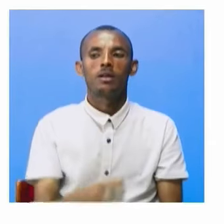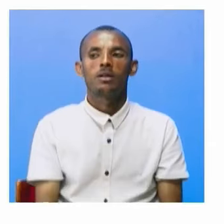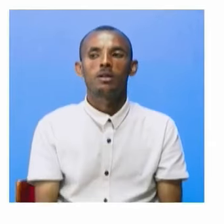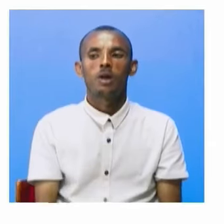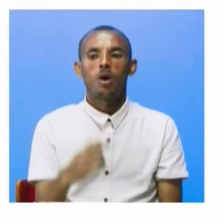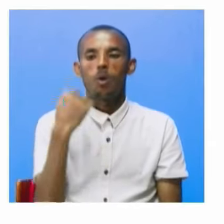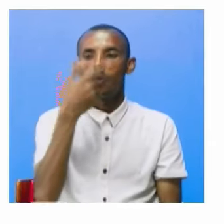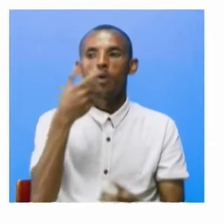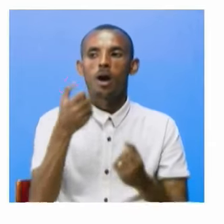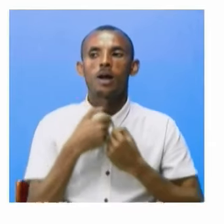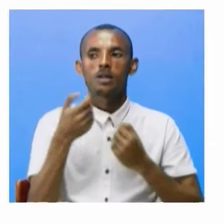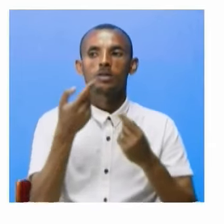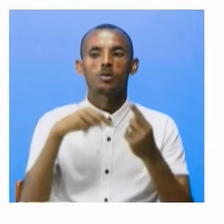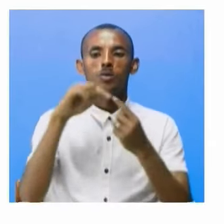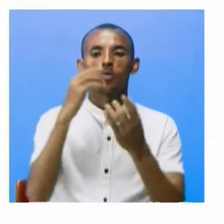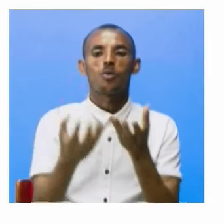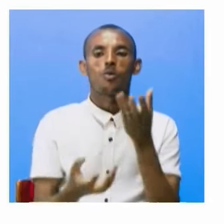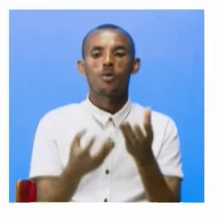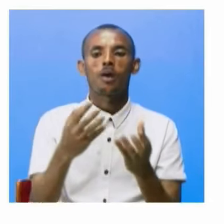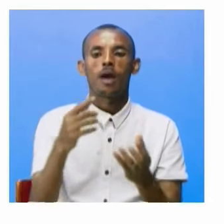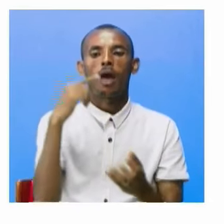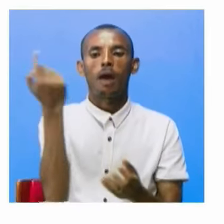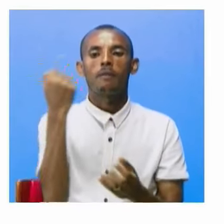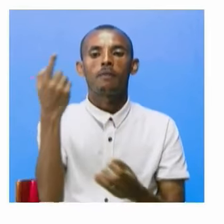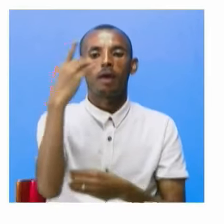Who has to cook every day?